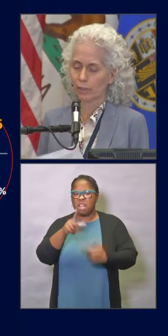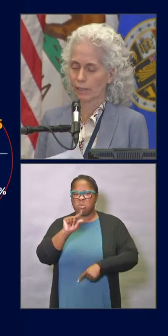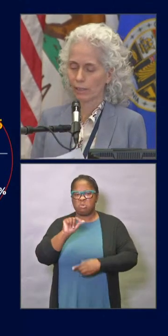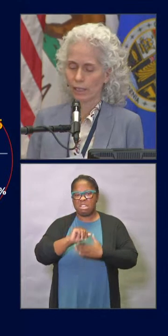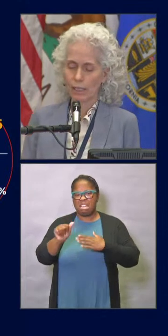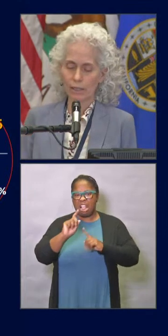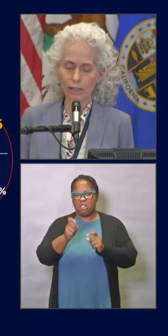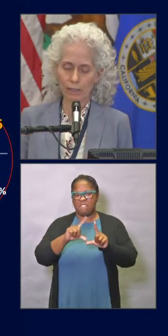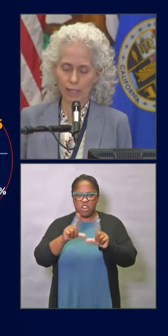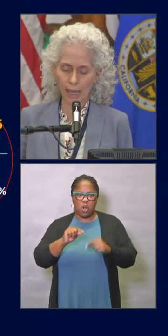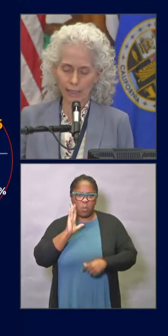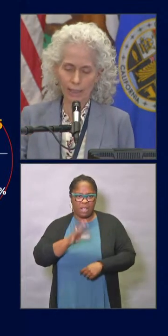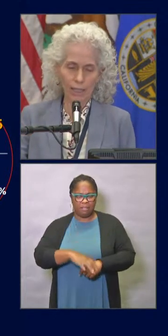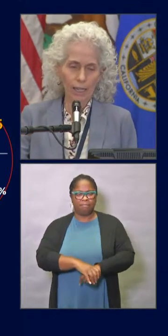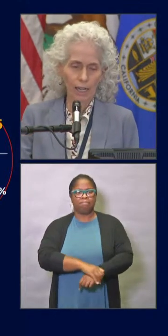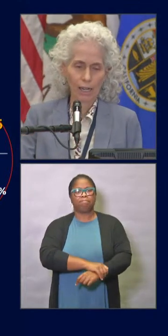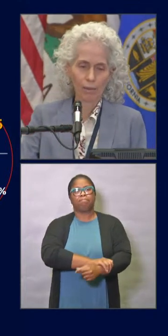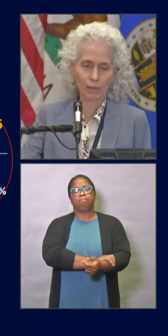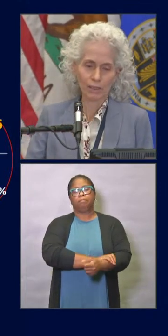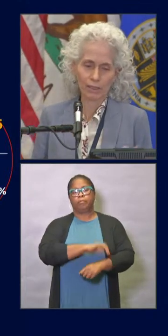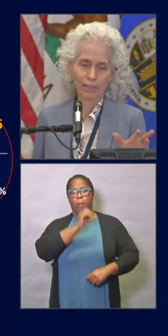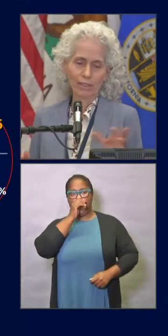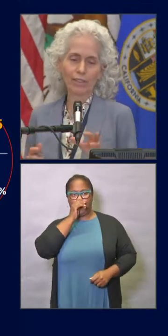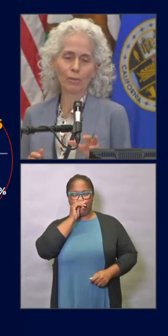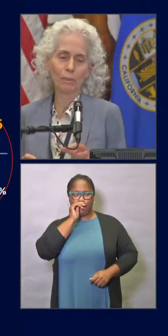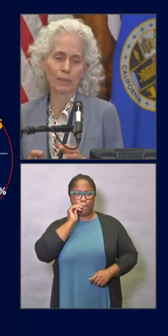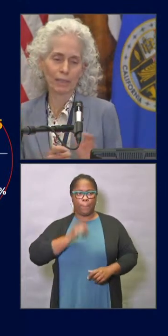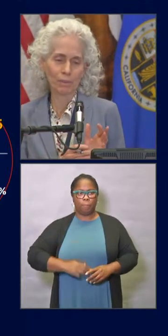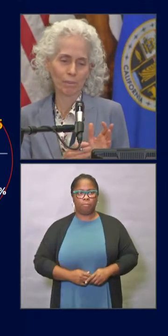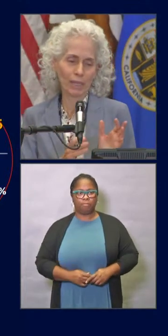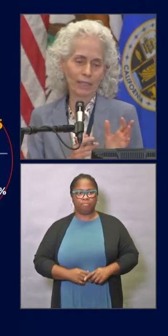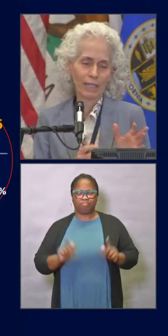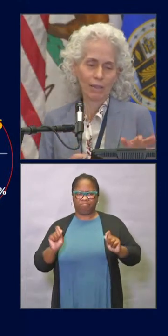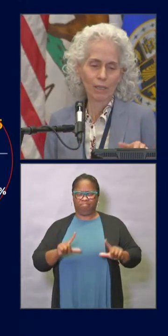So as you can see on this slide, it's a little